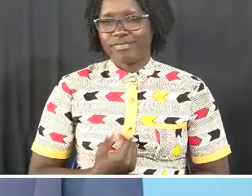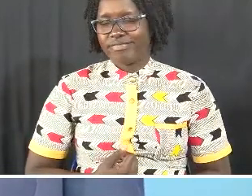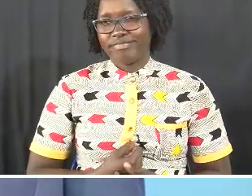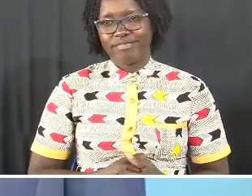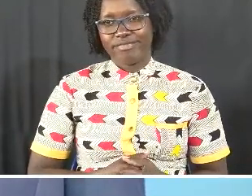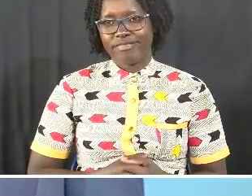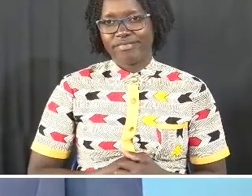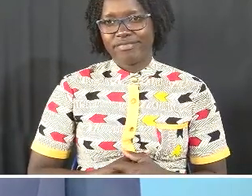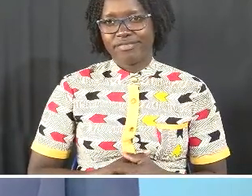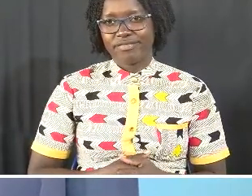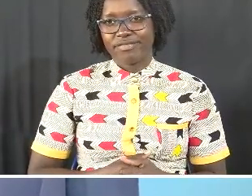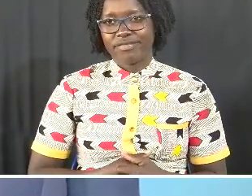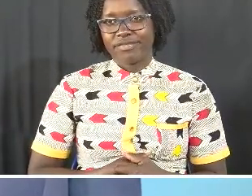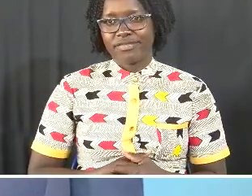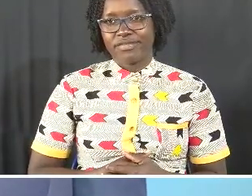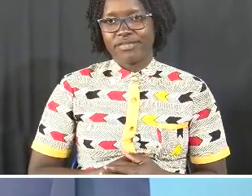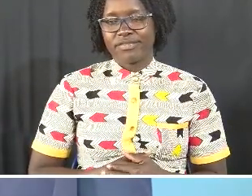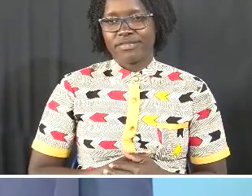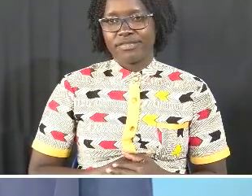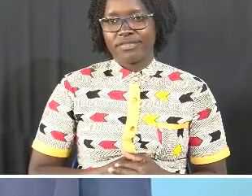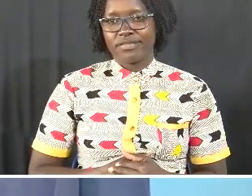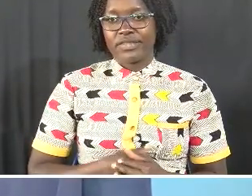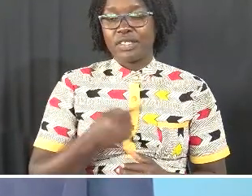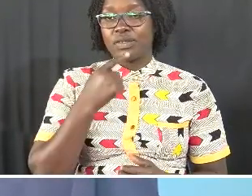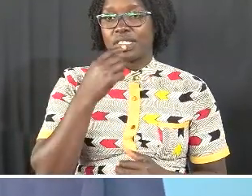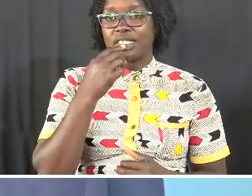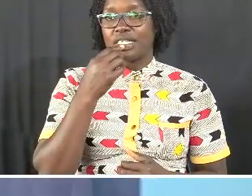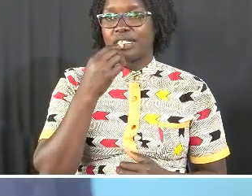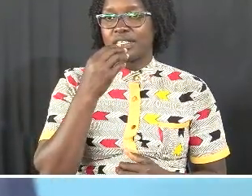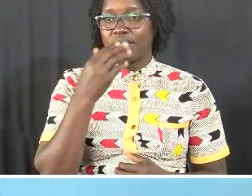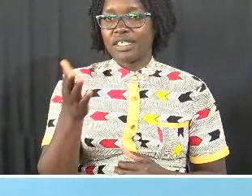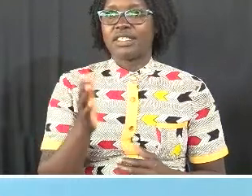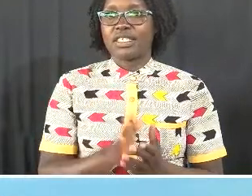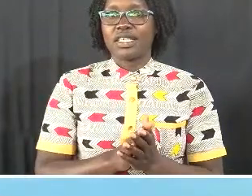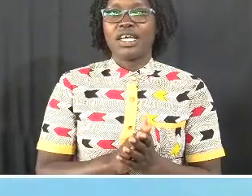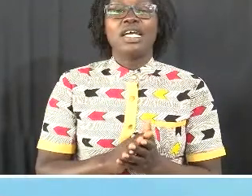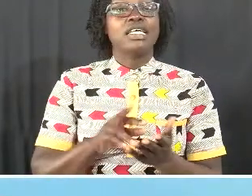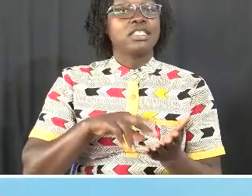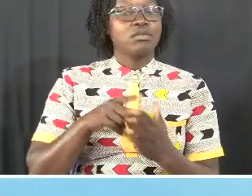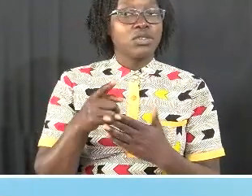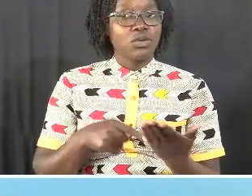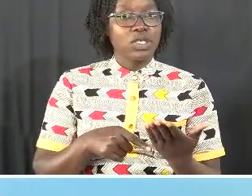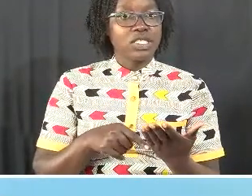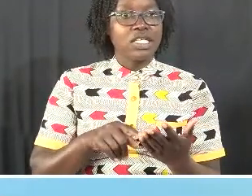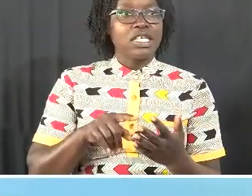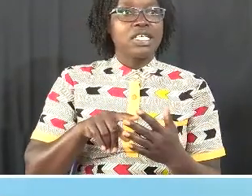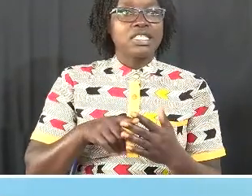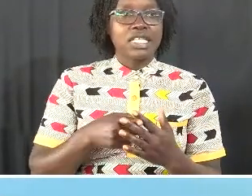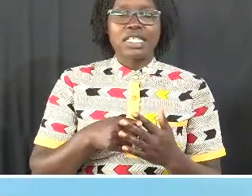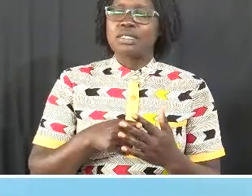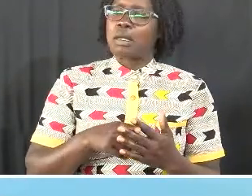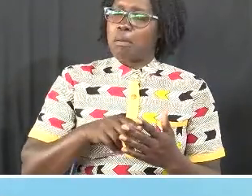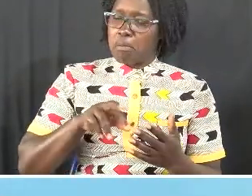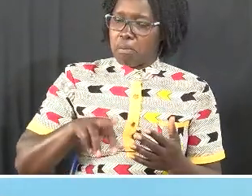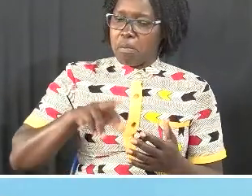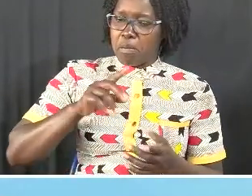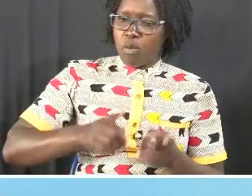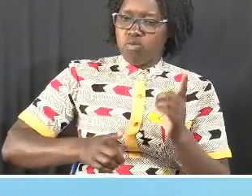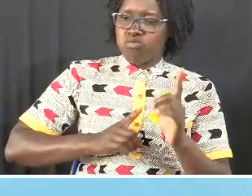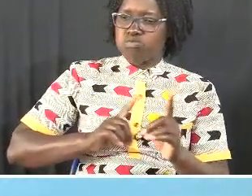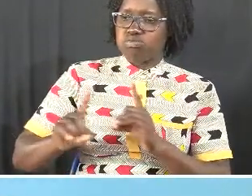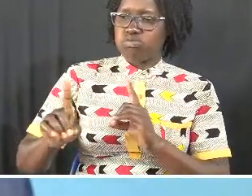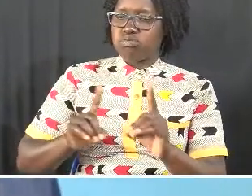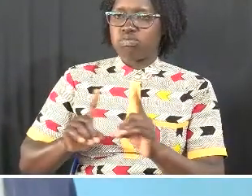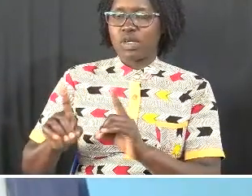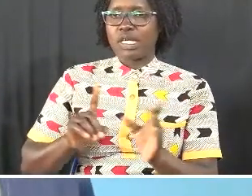And because we didn't sell anything, that tells you the journey back, how it's going to be tedious. And